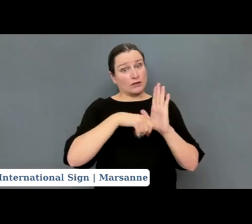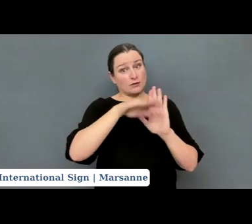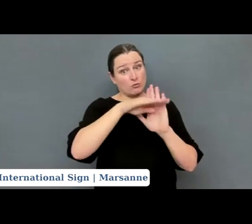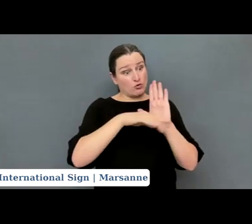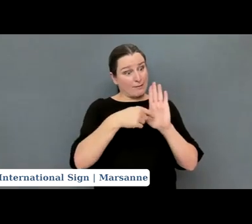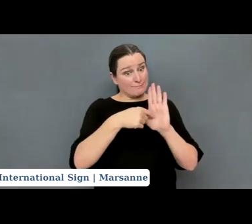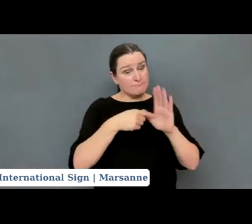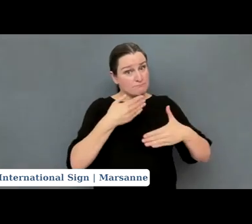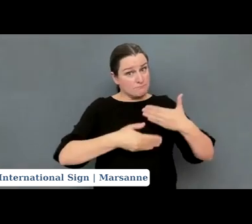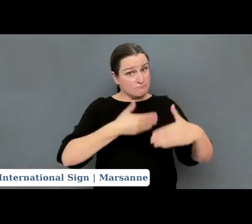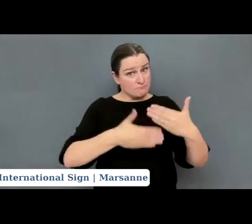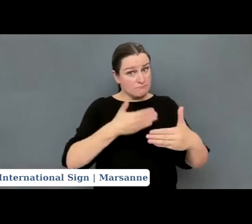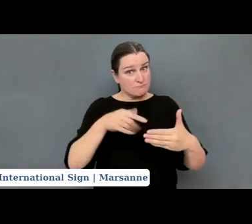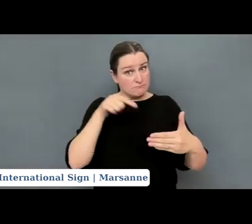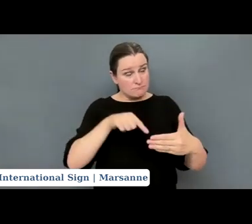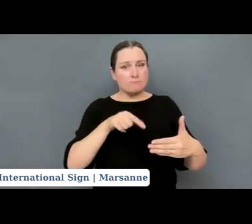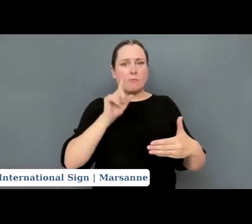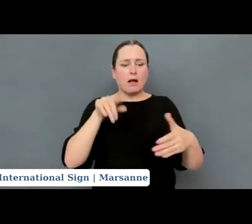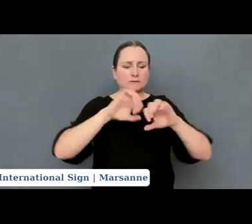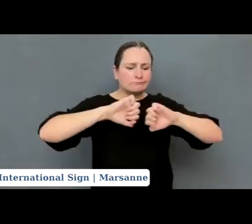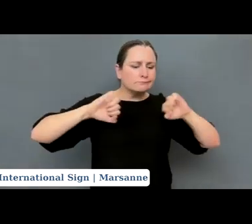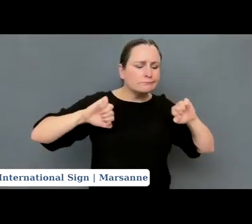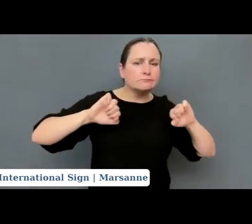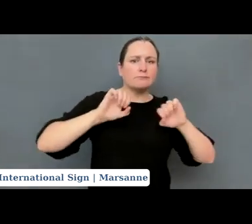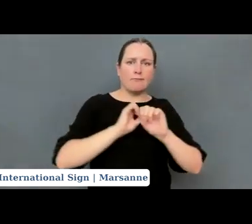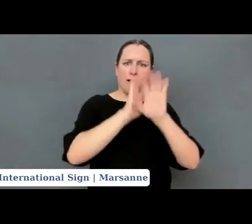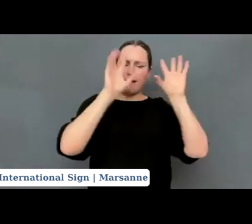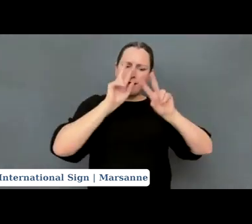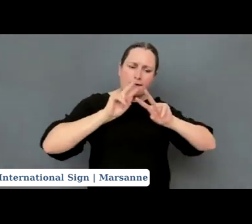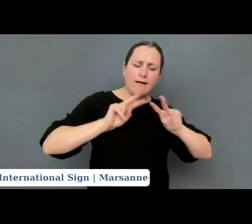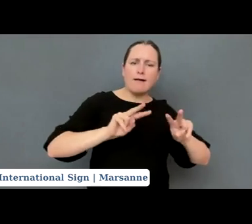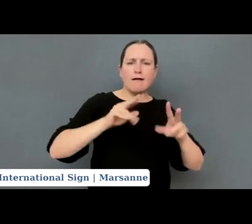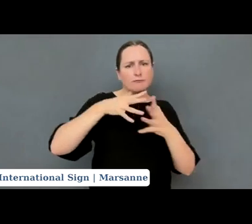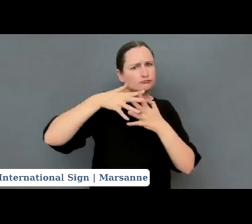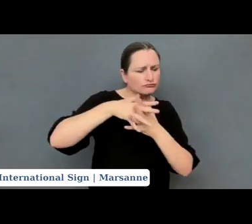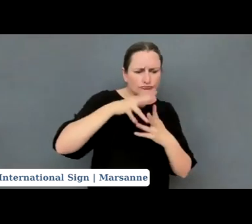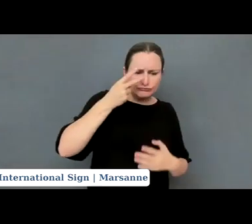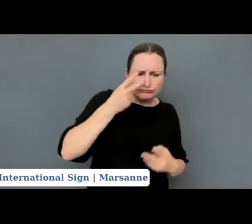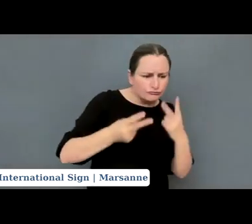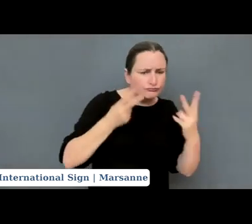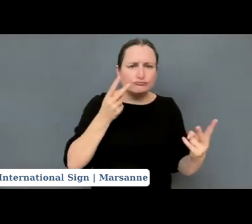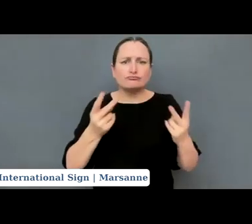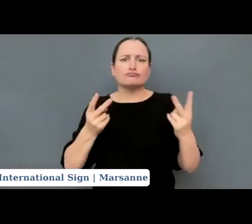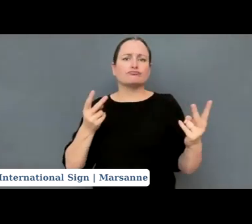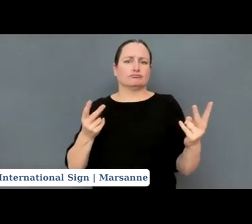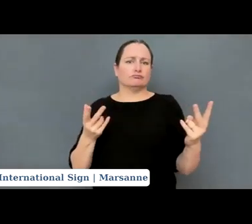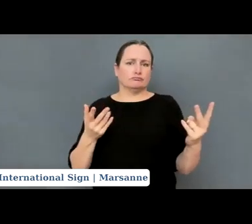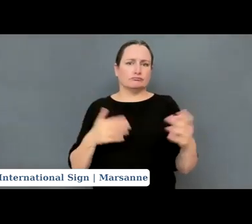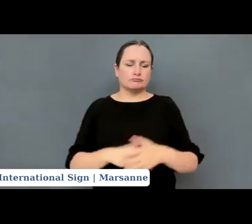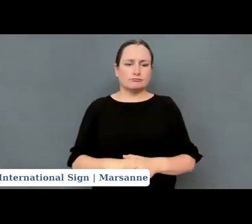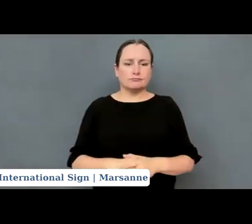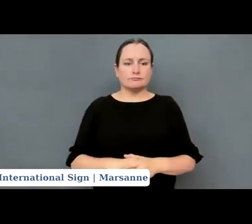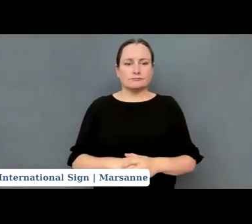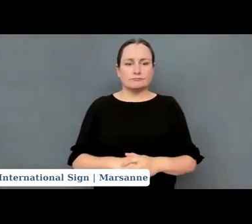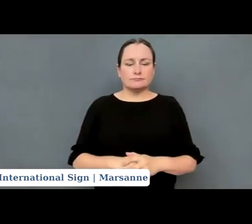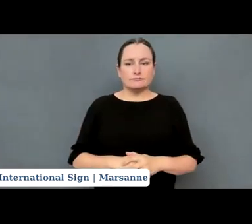in those processes for the payment of subsidies. We provide support to that process, and then we access